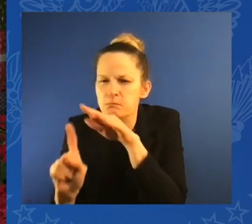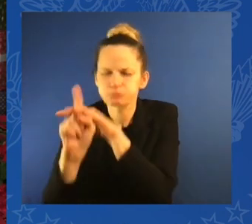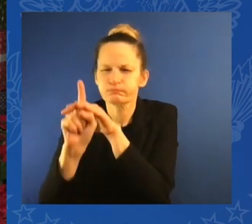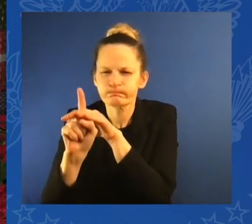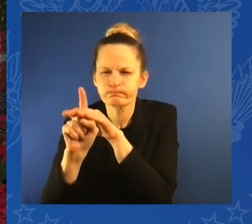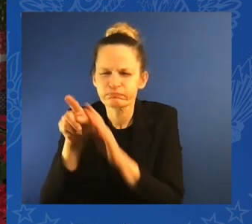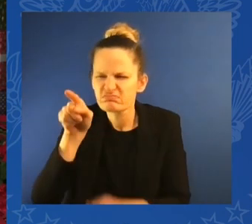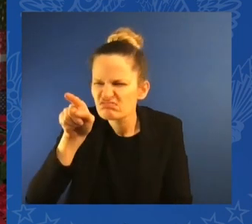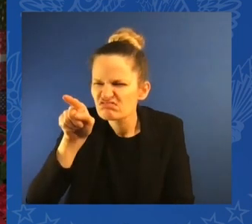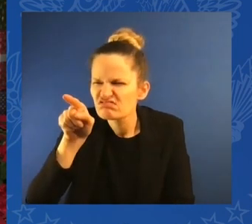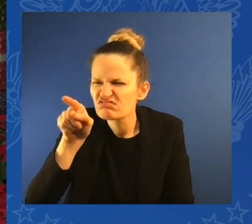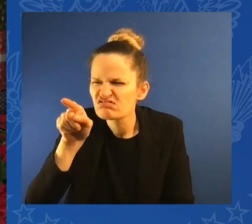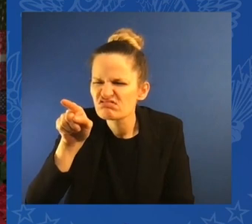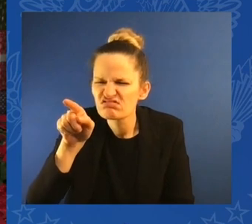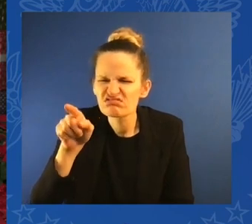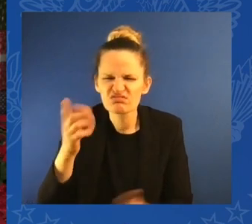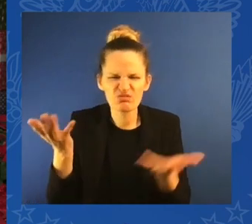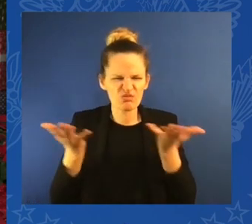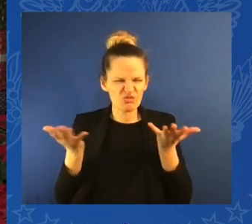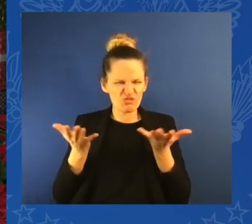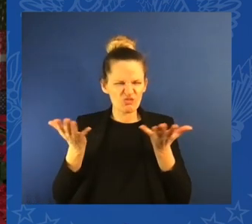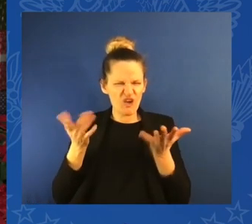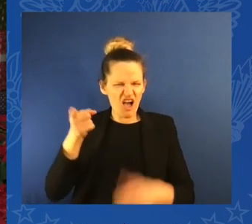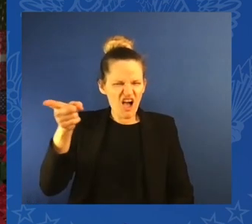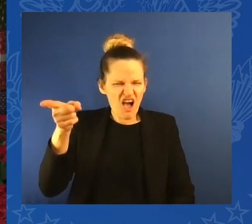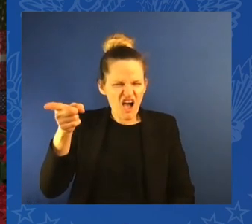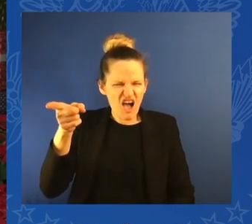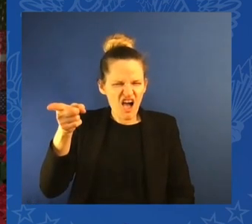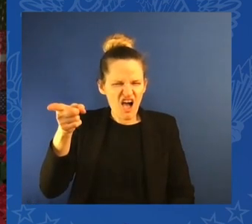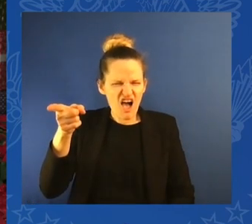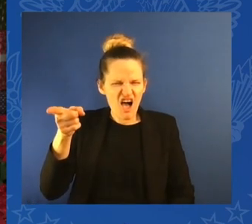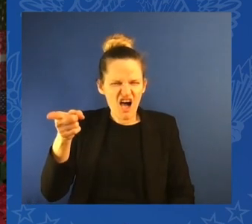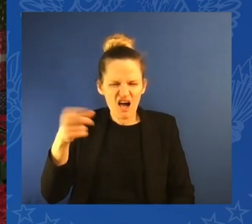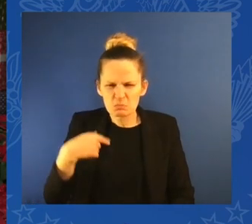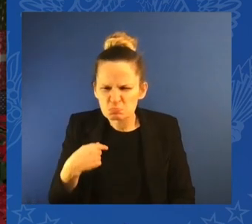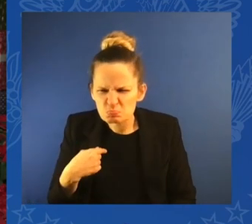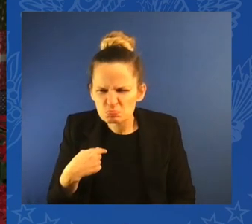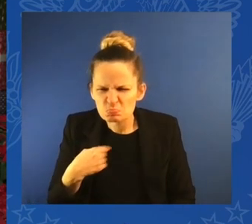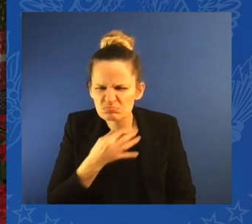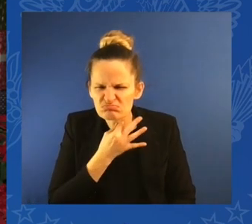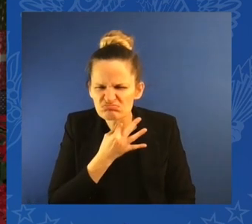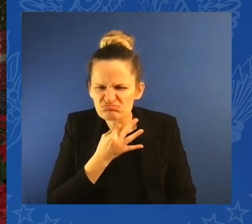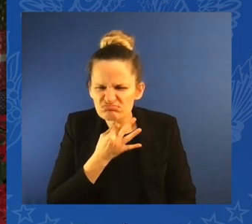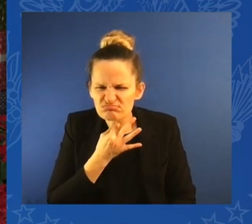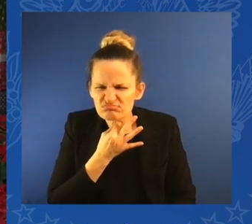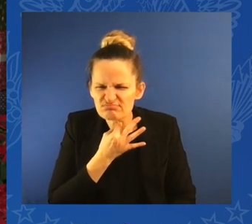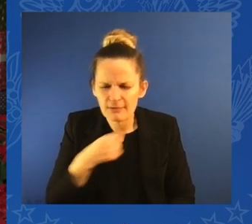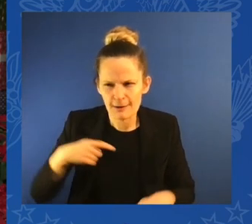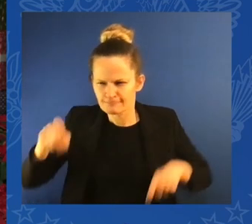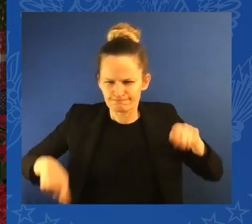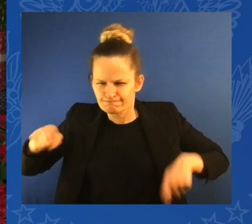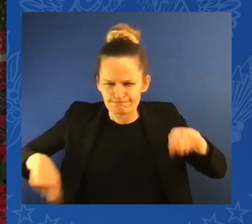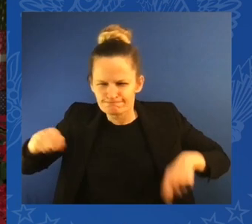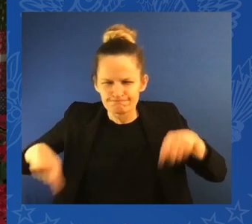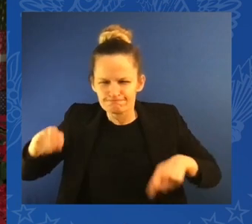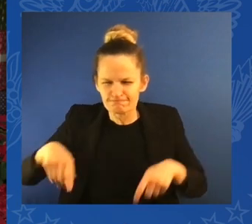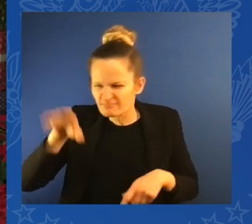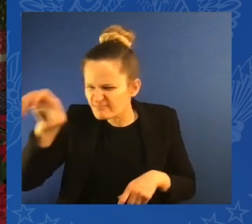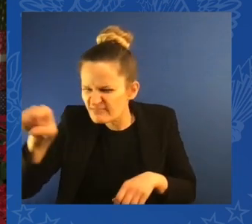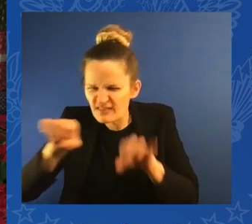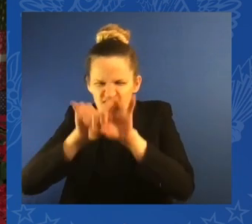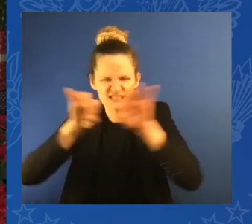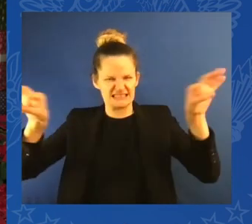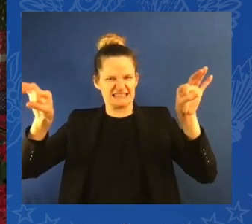a stick that was just right for smacking a snow-covered